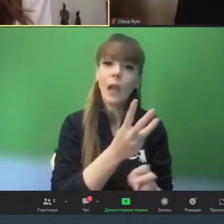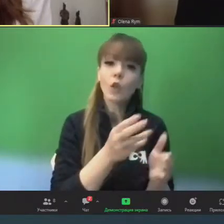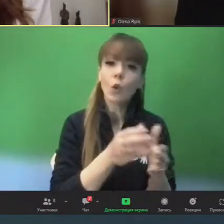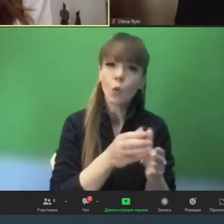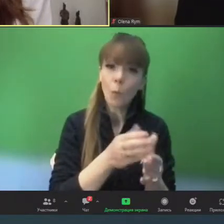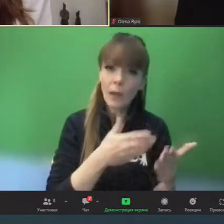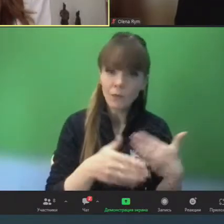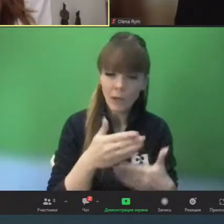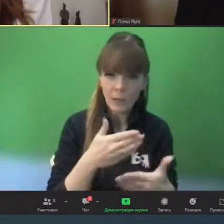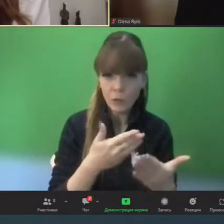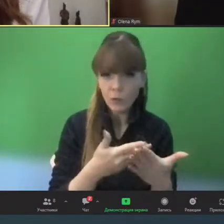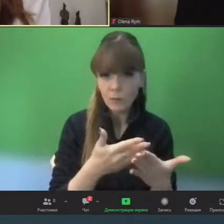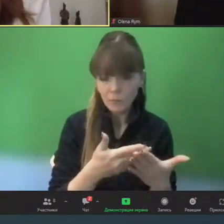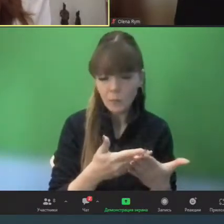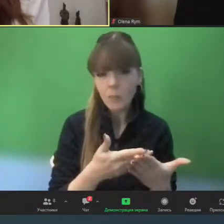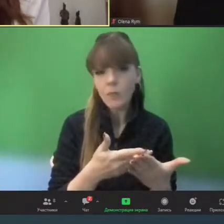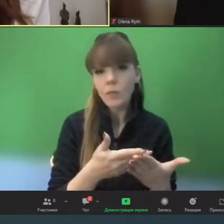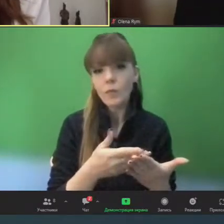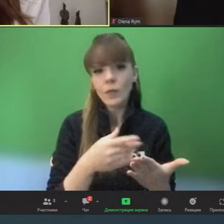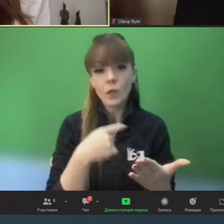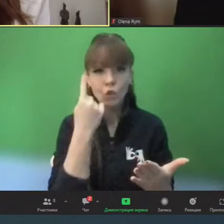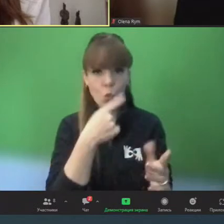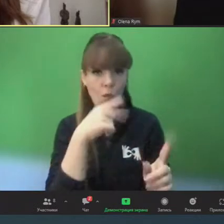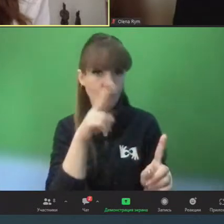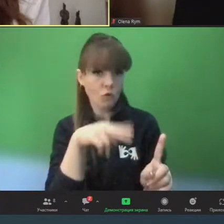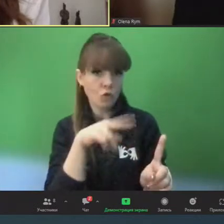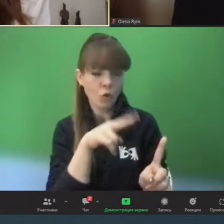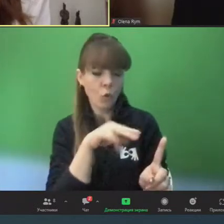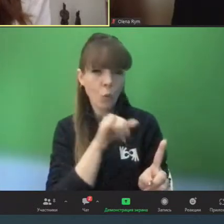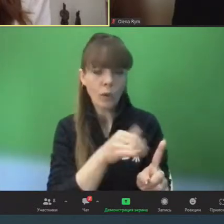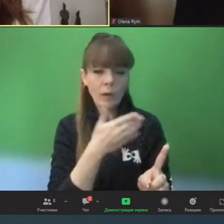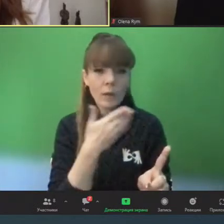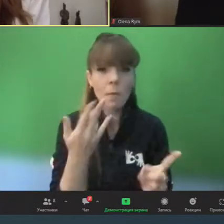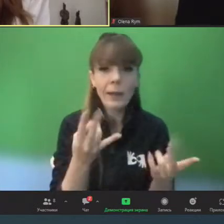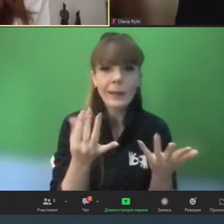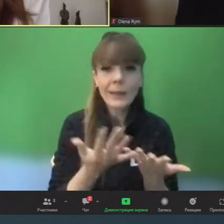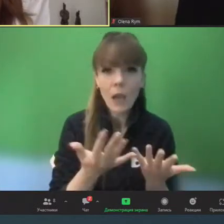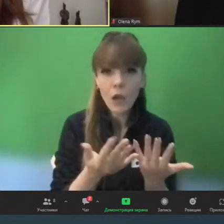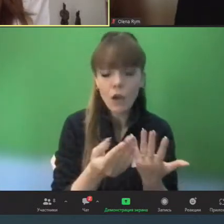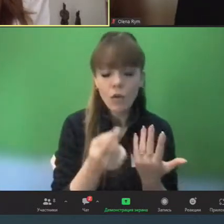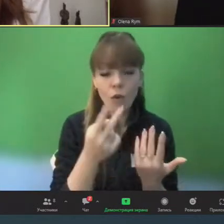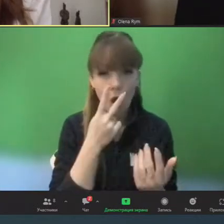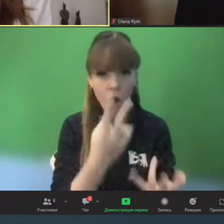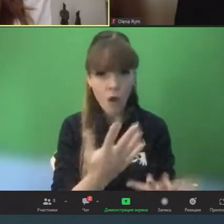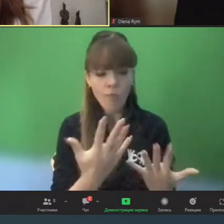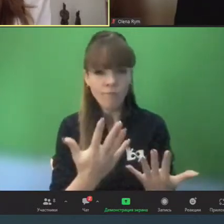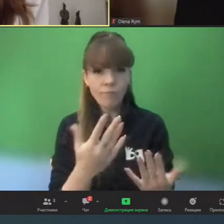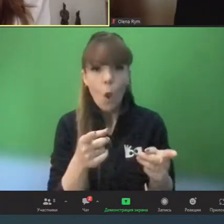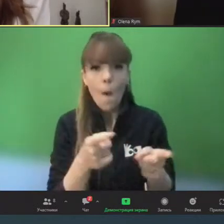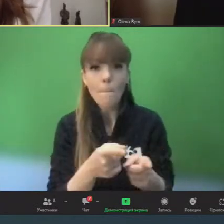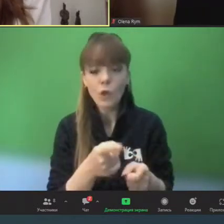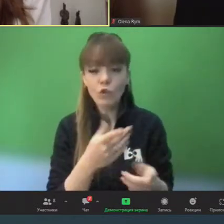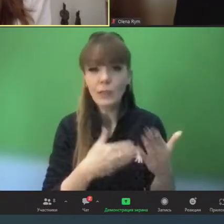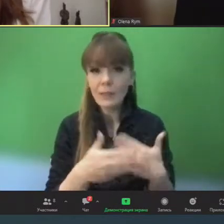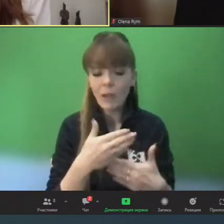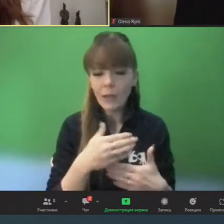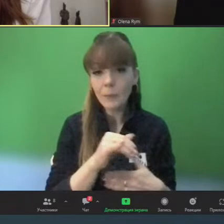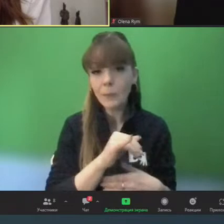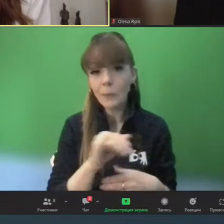the third group of disability, people who are not actually restricted in